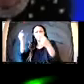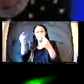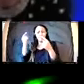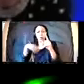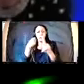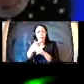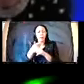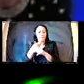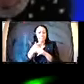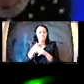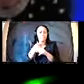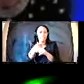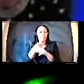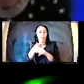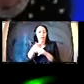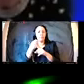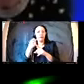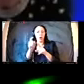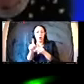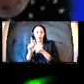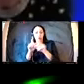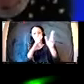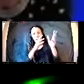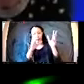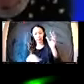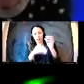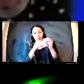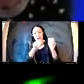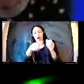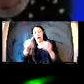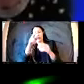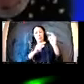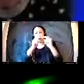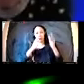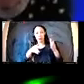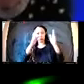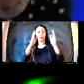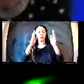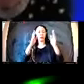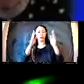be complemented by other buildings that are being projected for